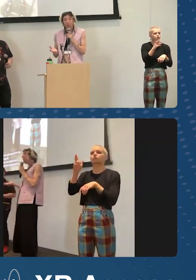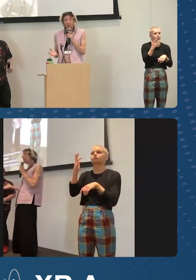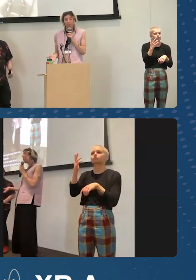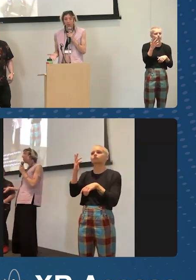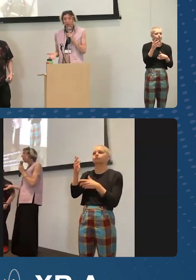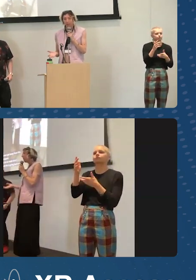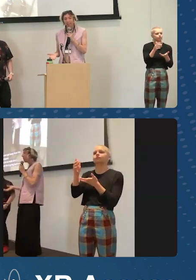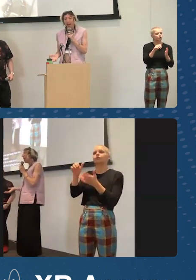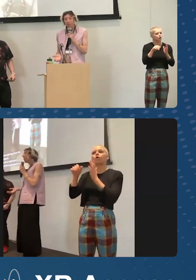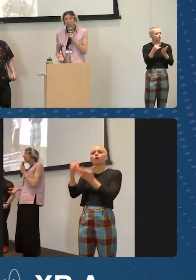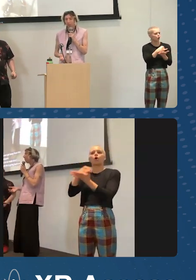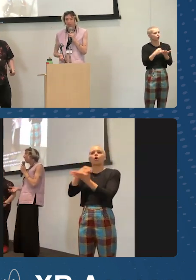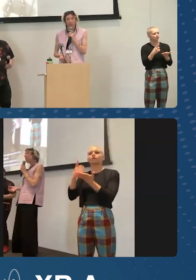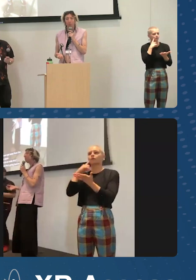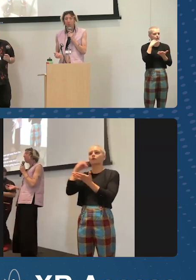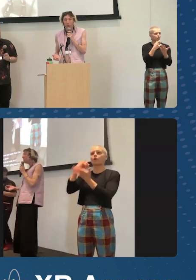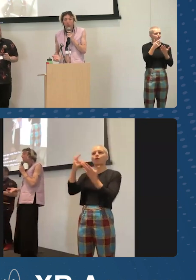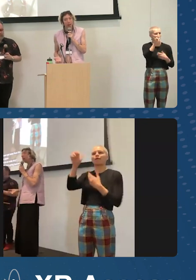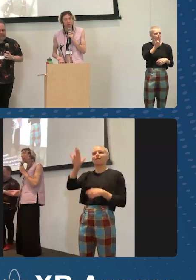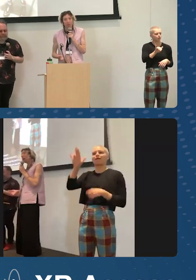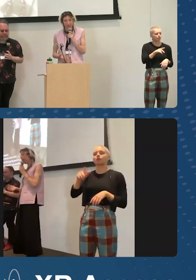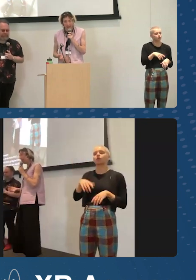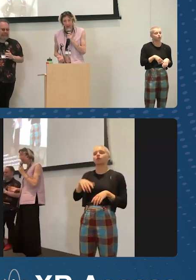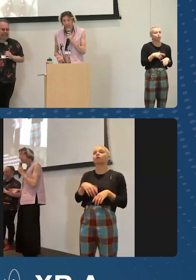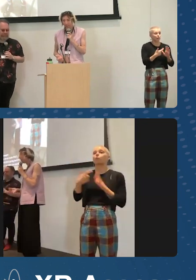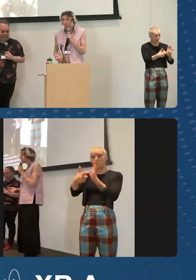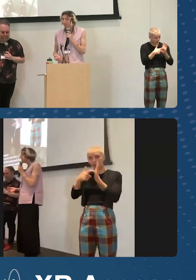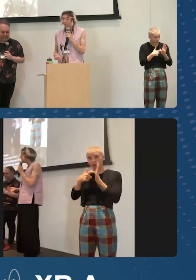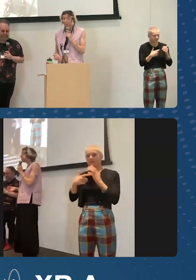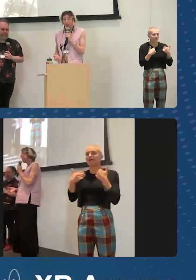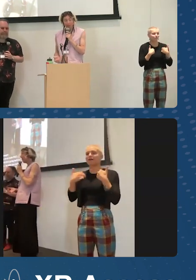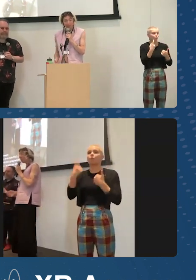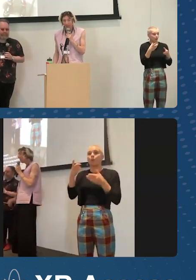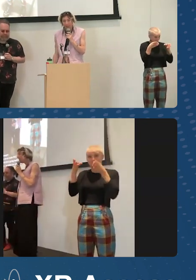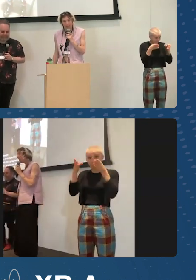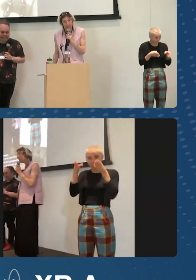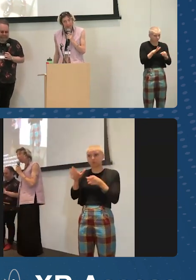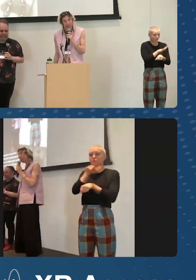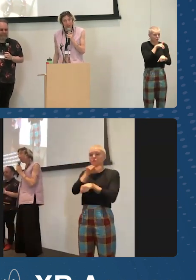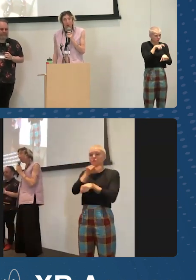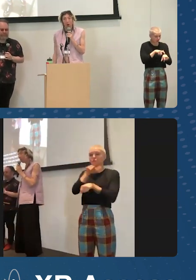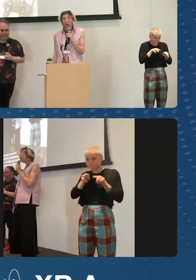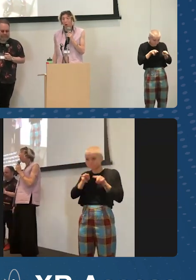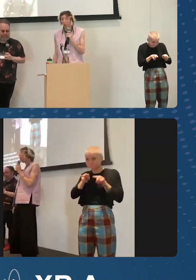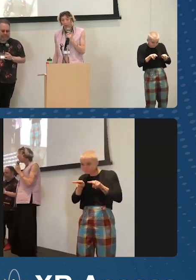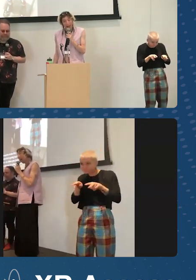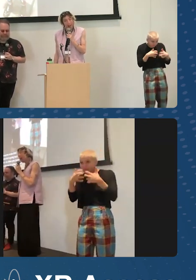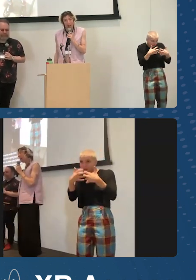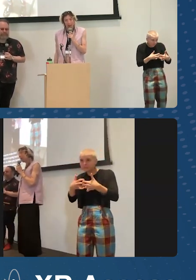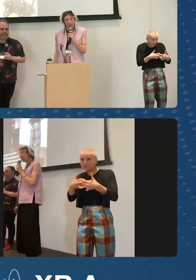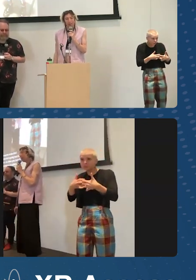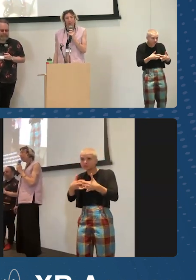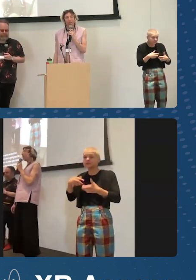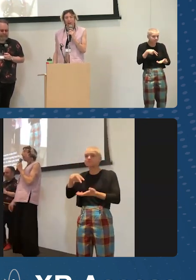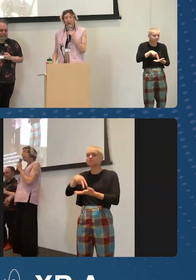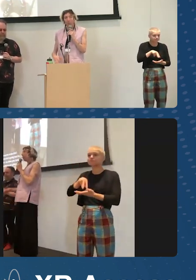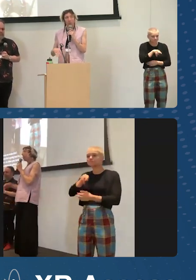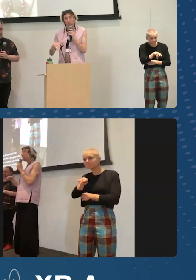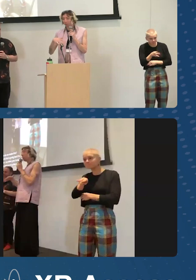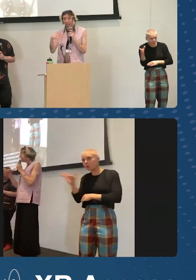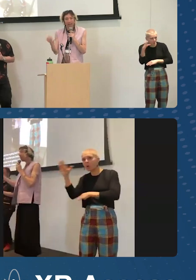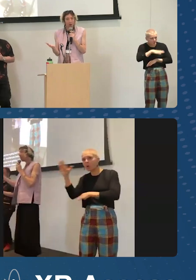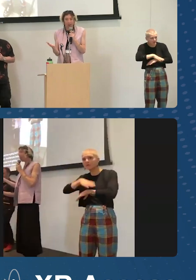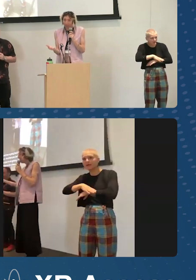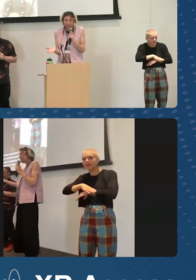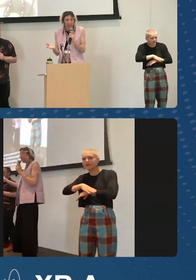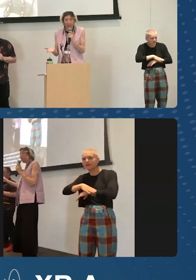what you have to do is have a full-time attendant babysitting the machine all day,